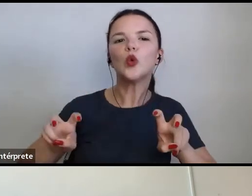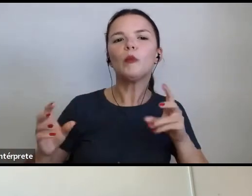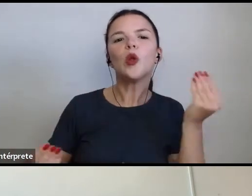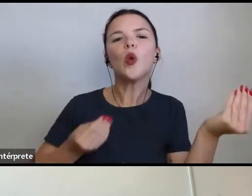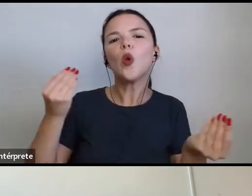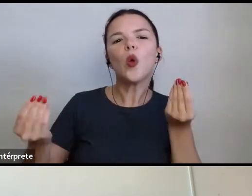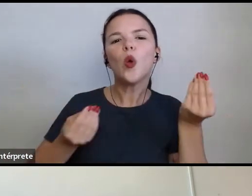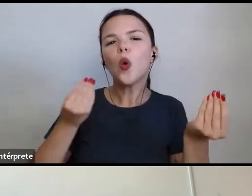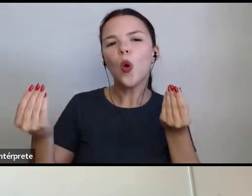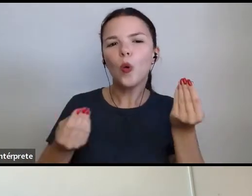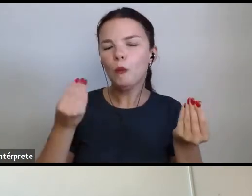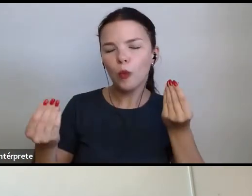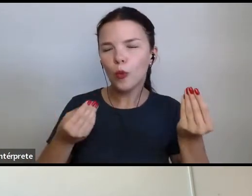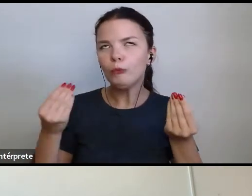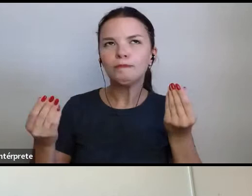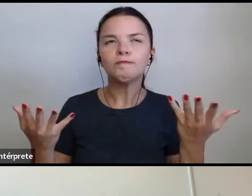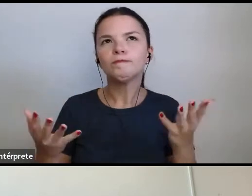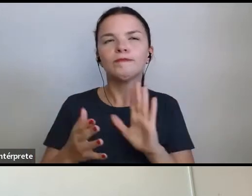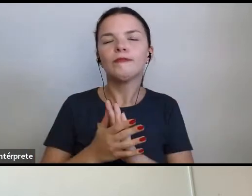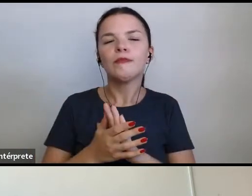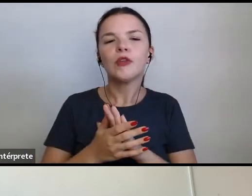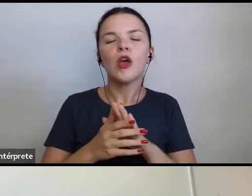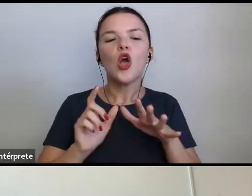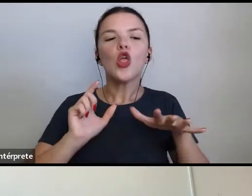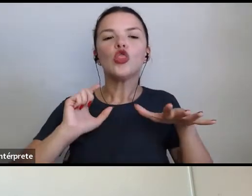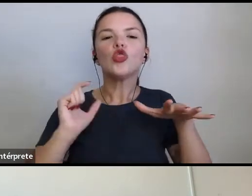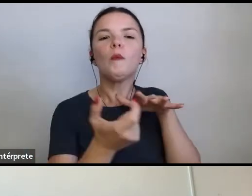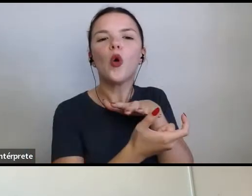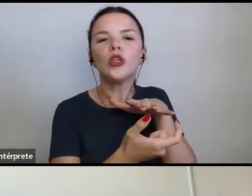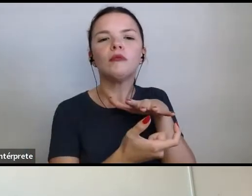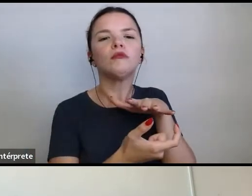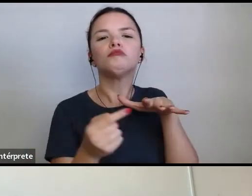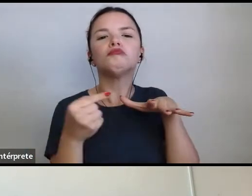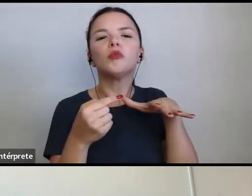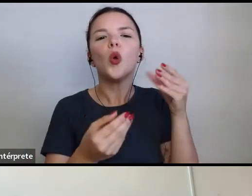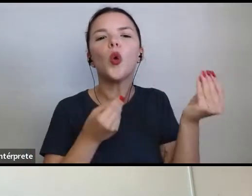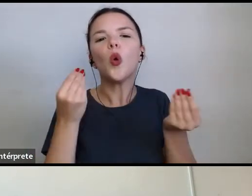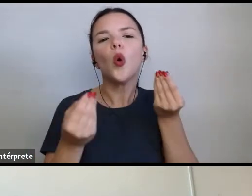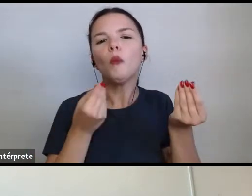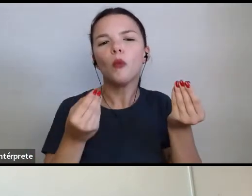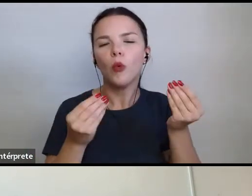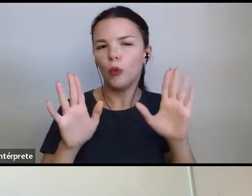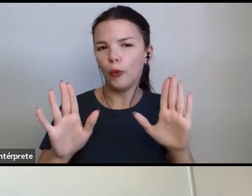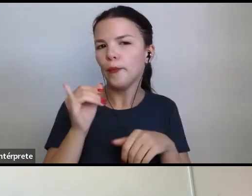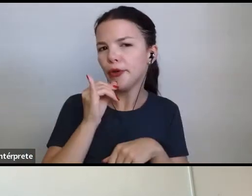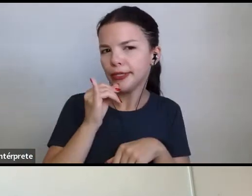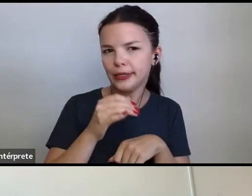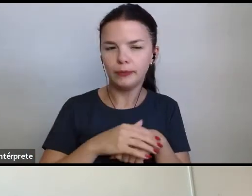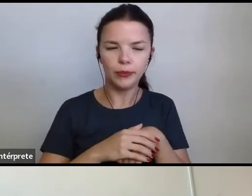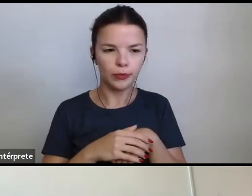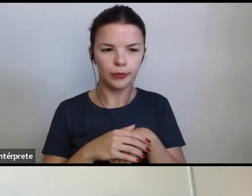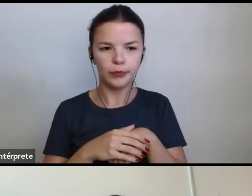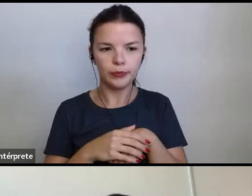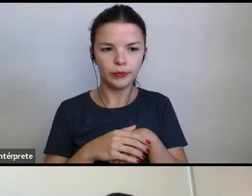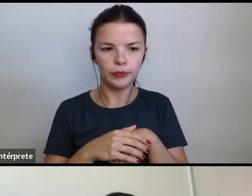view on toponyms. So how would it work?